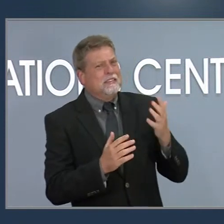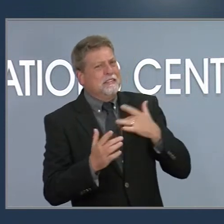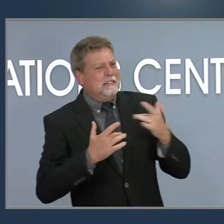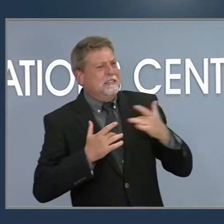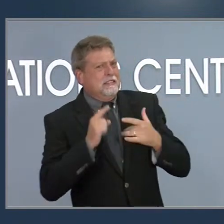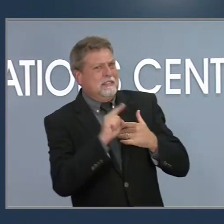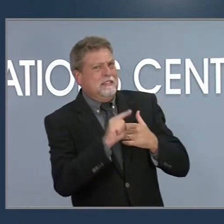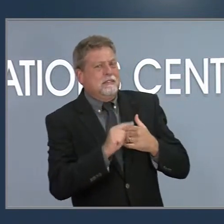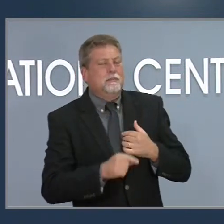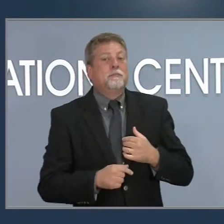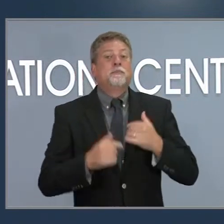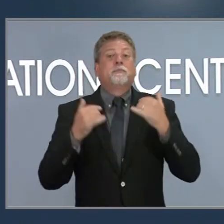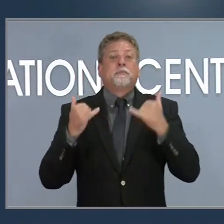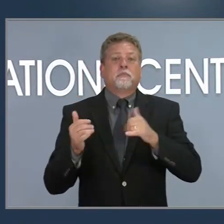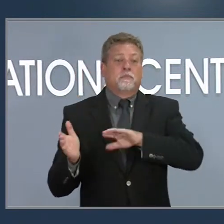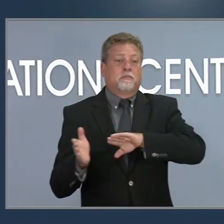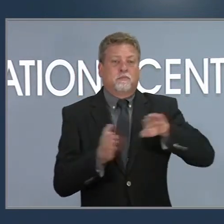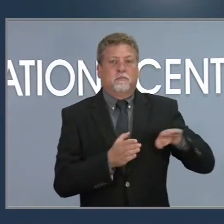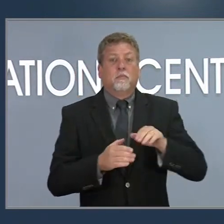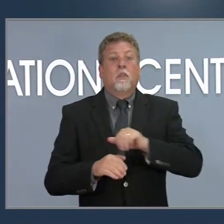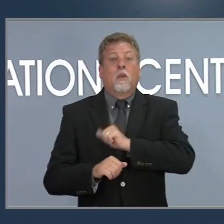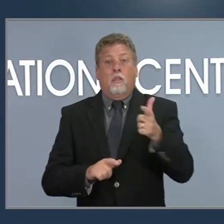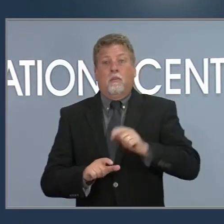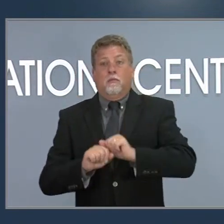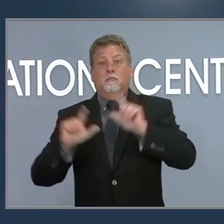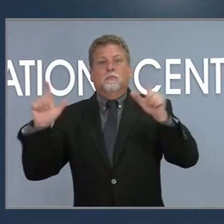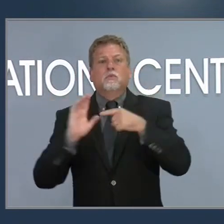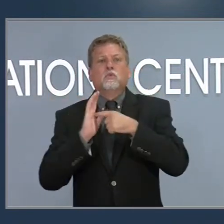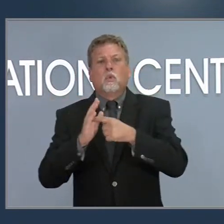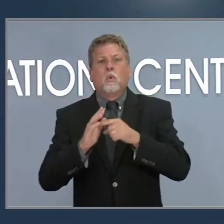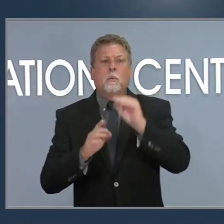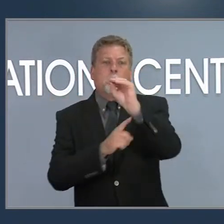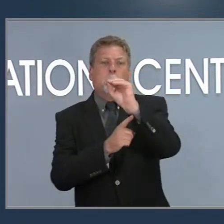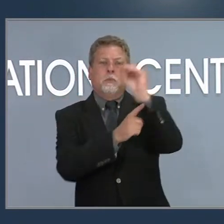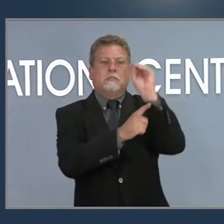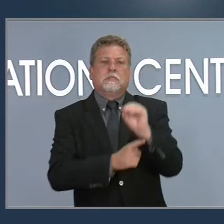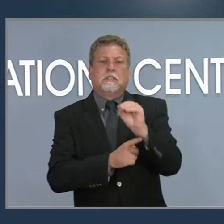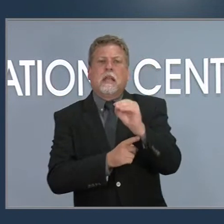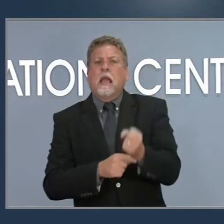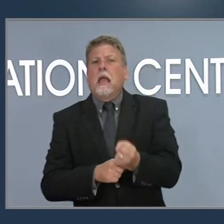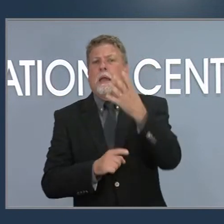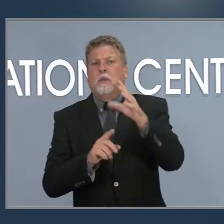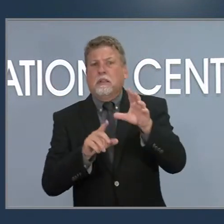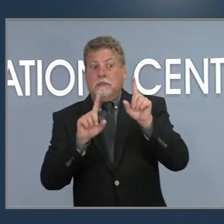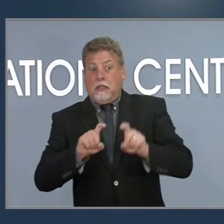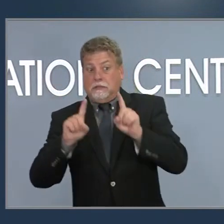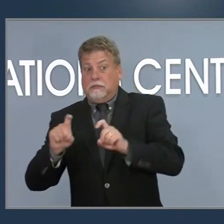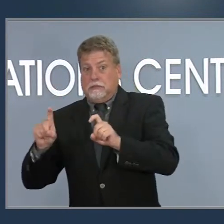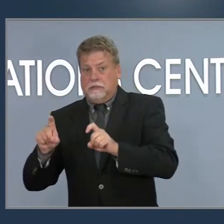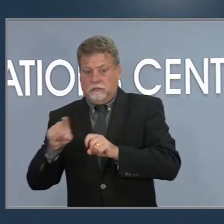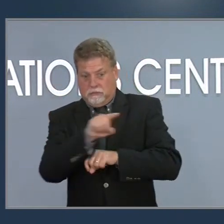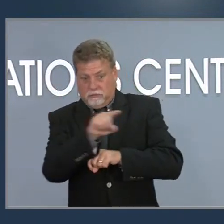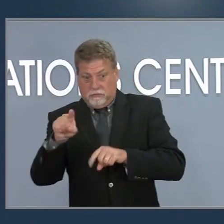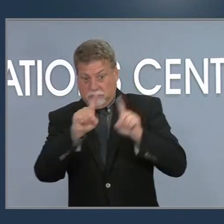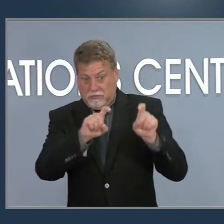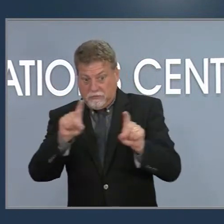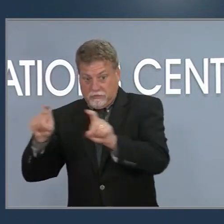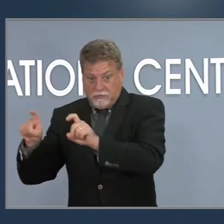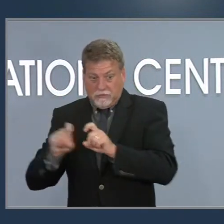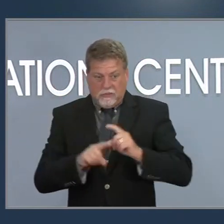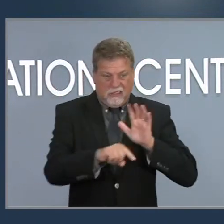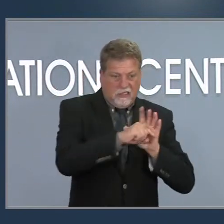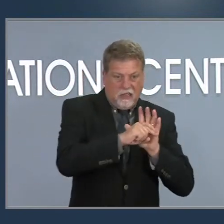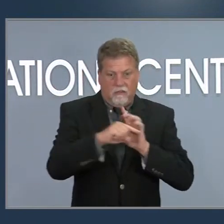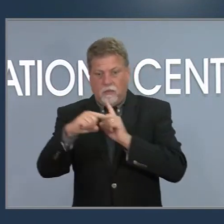that are positive. This graph also goes back to early July, and looking at the yellow line, our percent of positive tests has